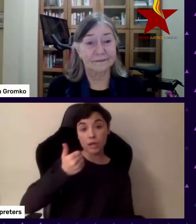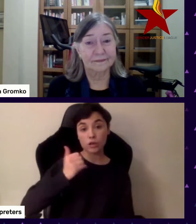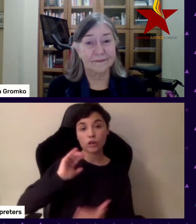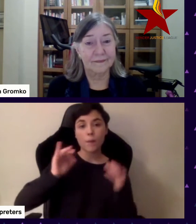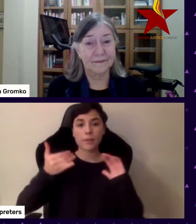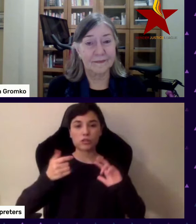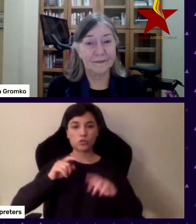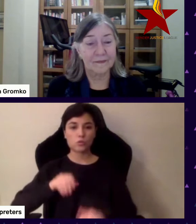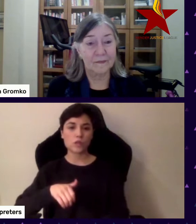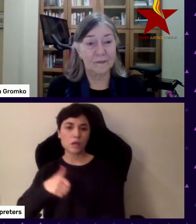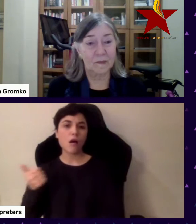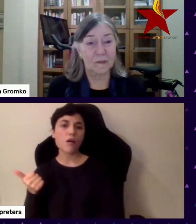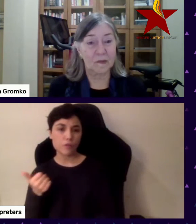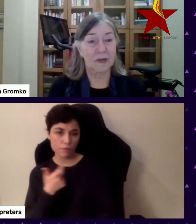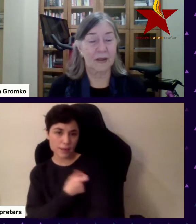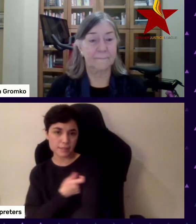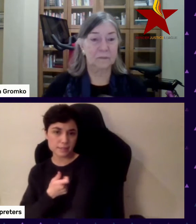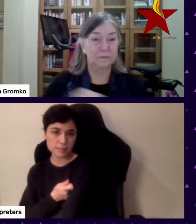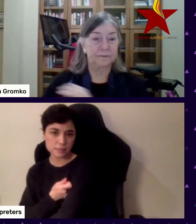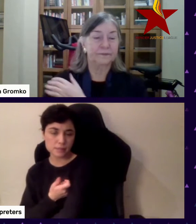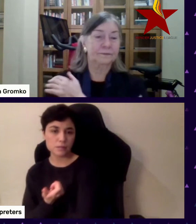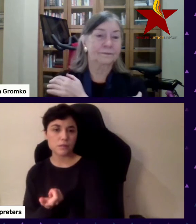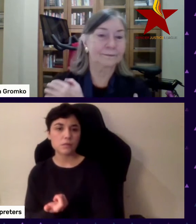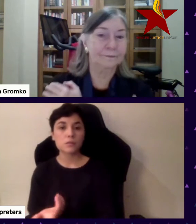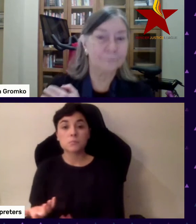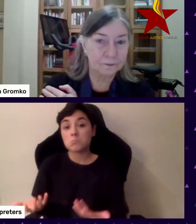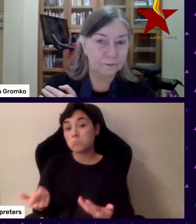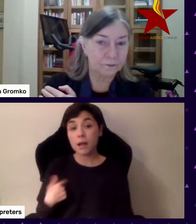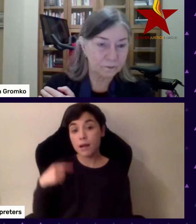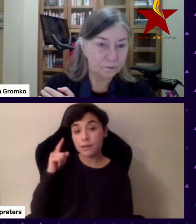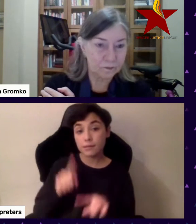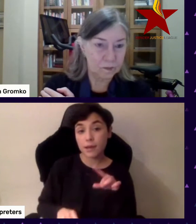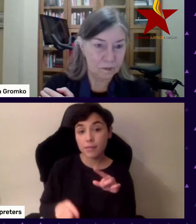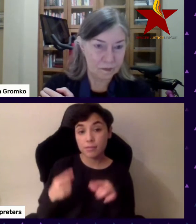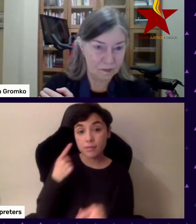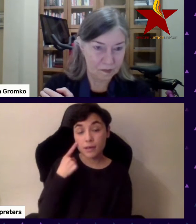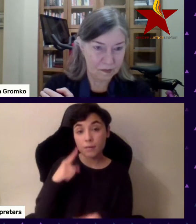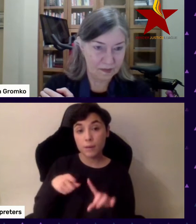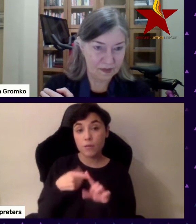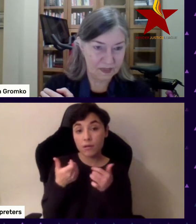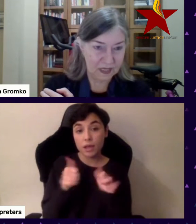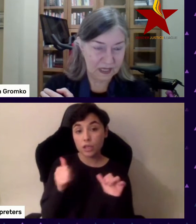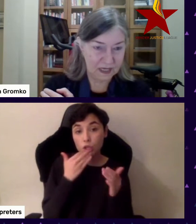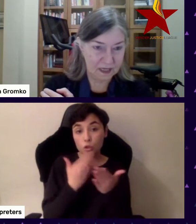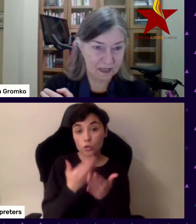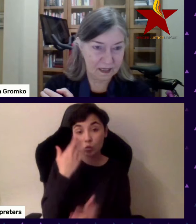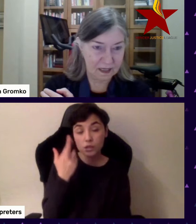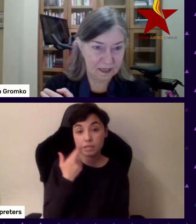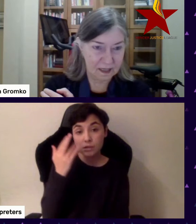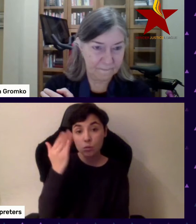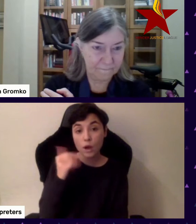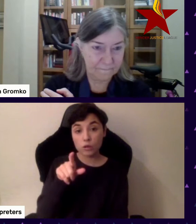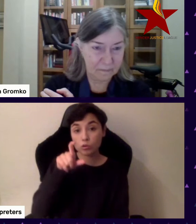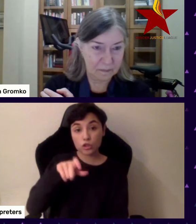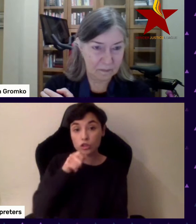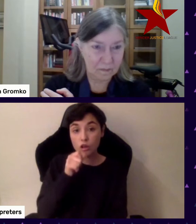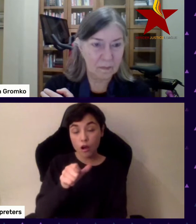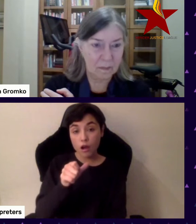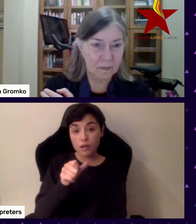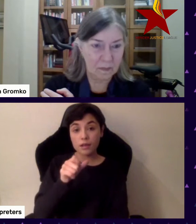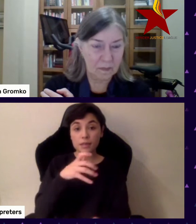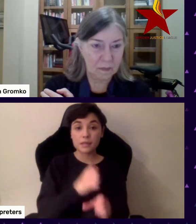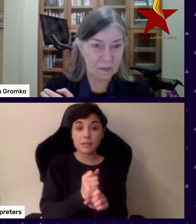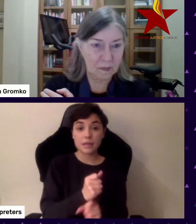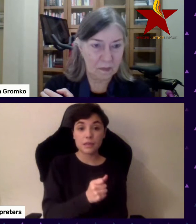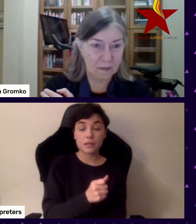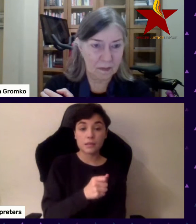there's been no deaths reported by the CDC from anybody getting this vaccine. And I mean, again, it's really availability. In some places, you